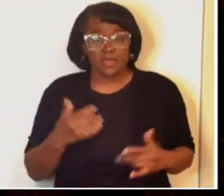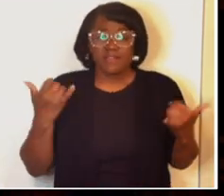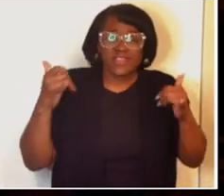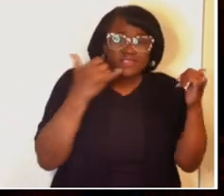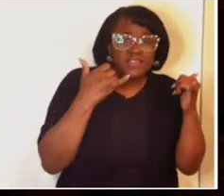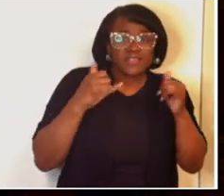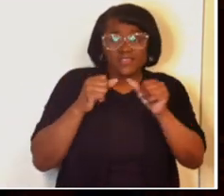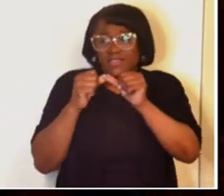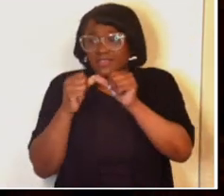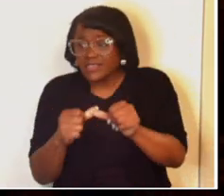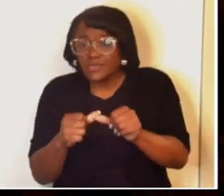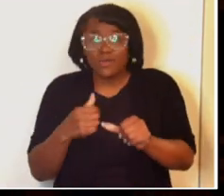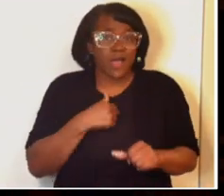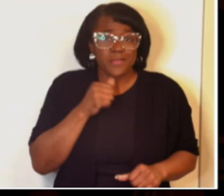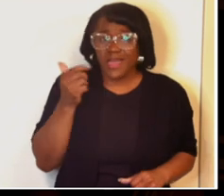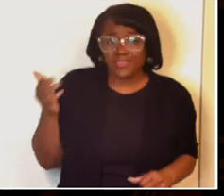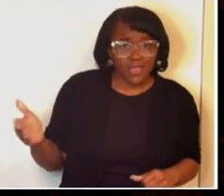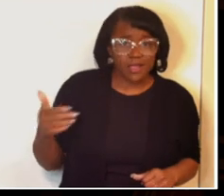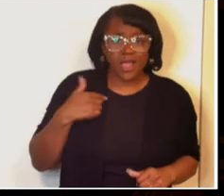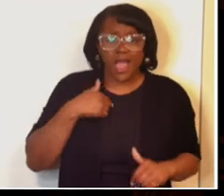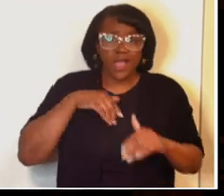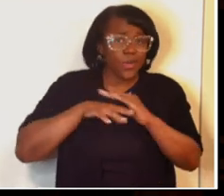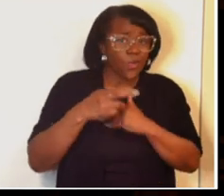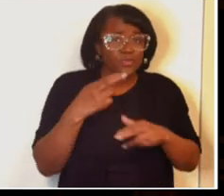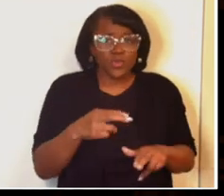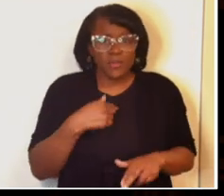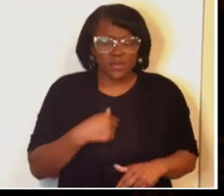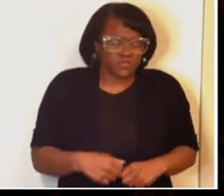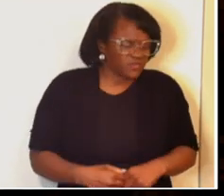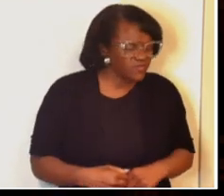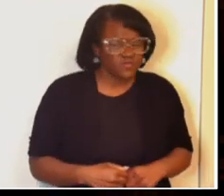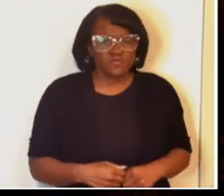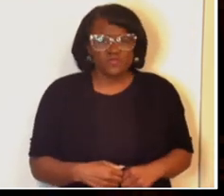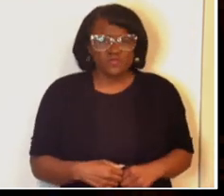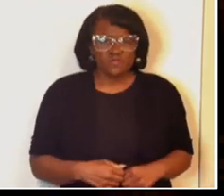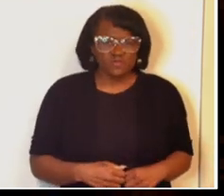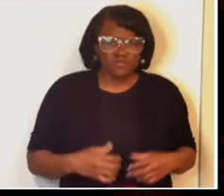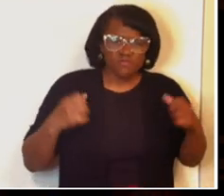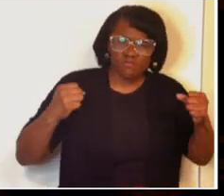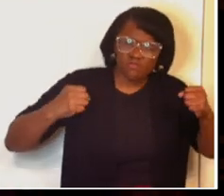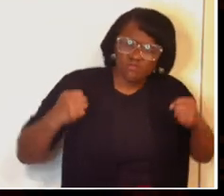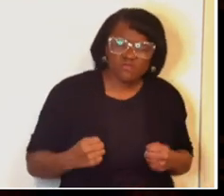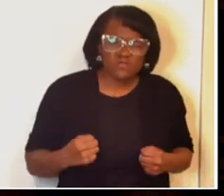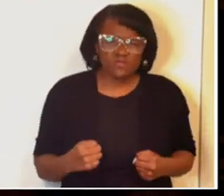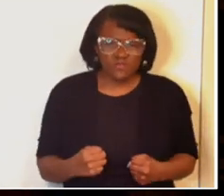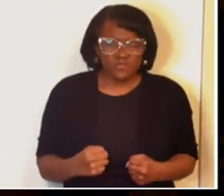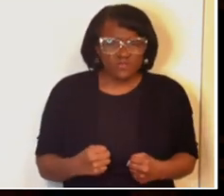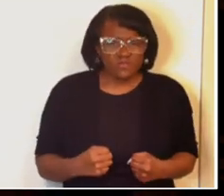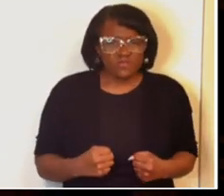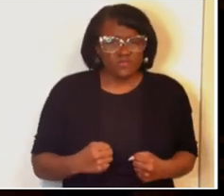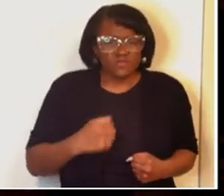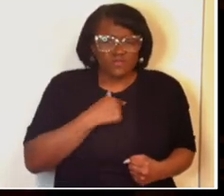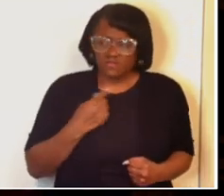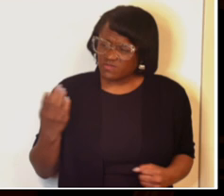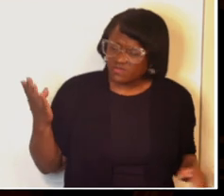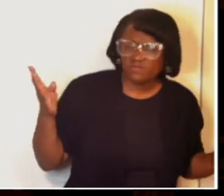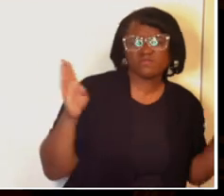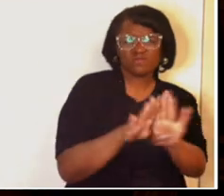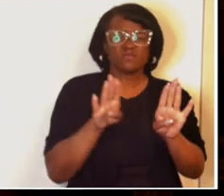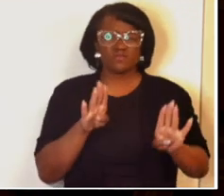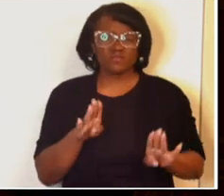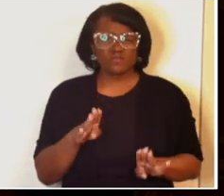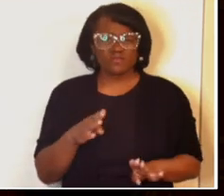make my way into the room, my lips pinched tightly. My hands are balled up into fists. I close the door behind me and plop my face down onto the